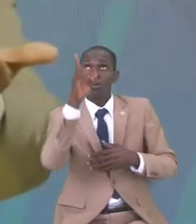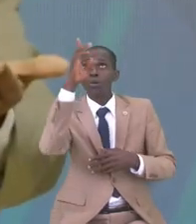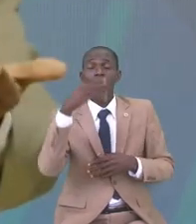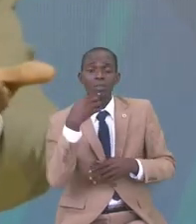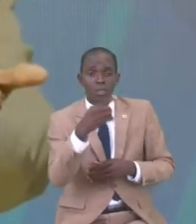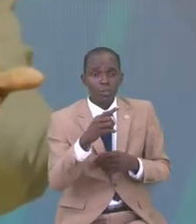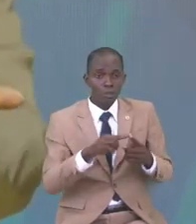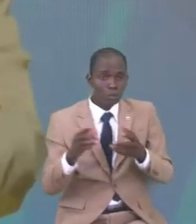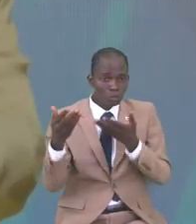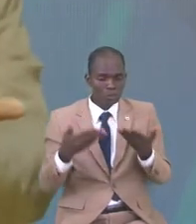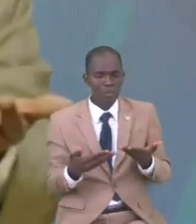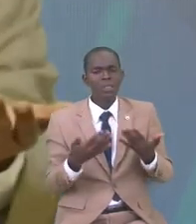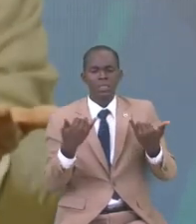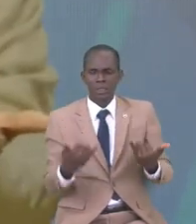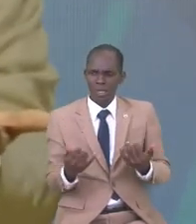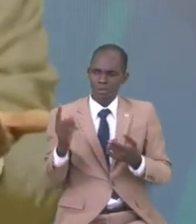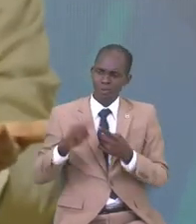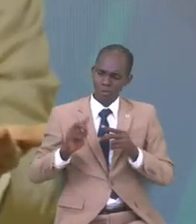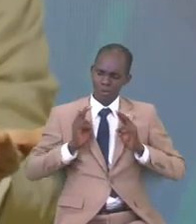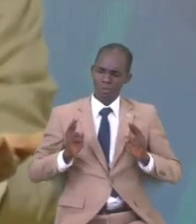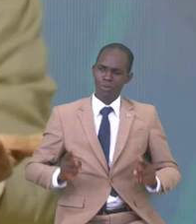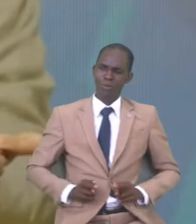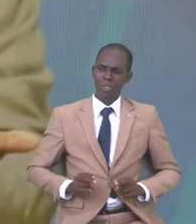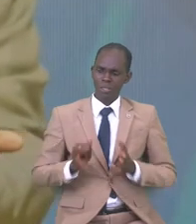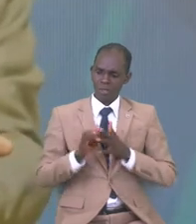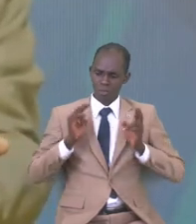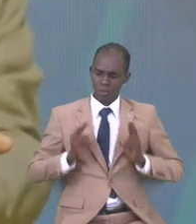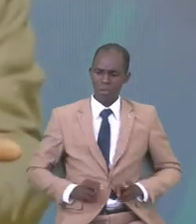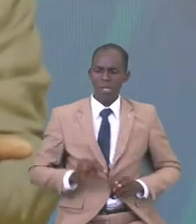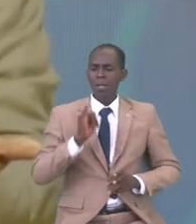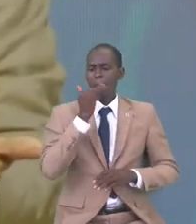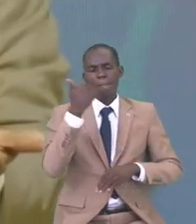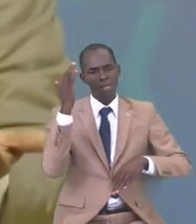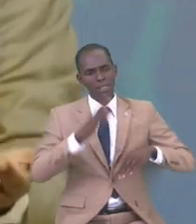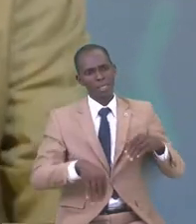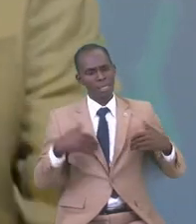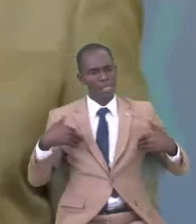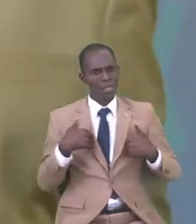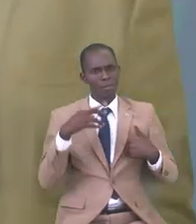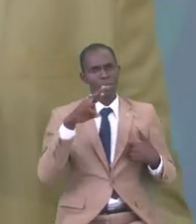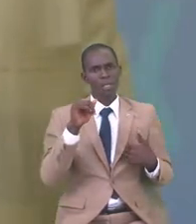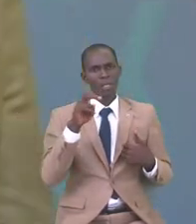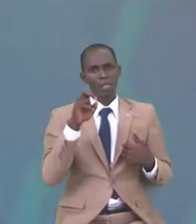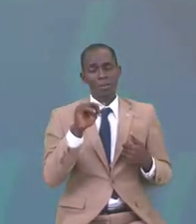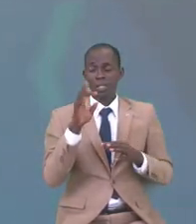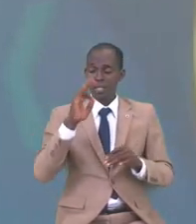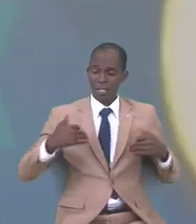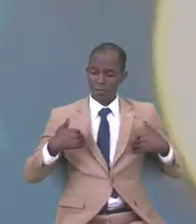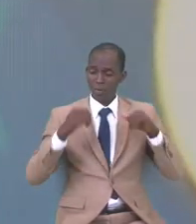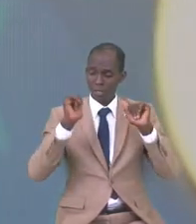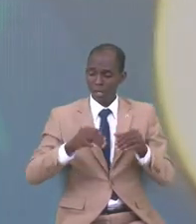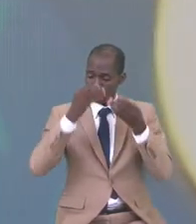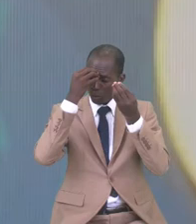woman, though a widow, is greater than the raven. And if the raven can obey the word of the Lord, I have